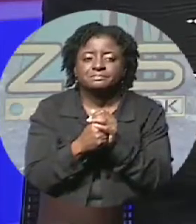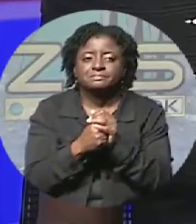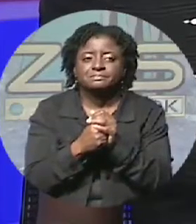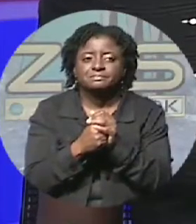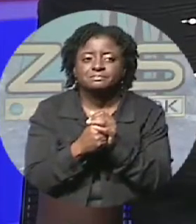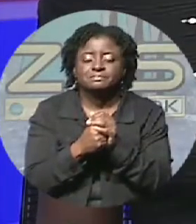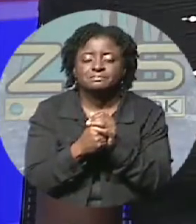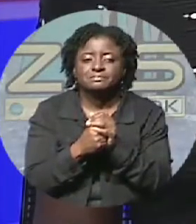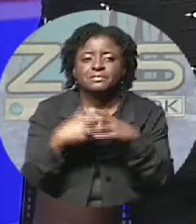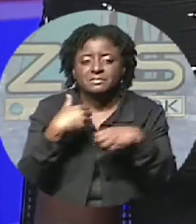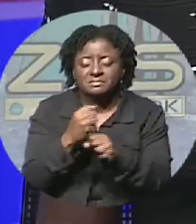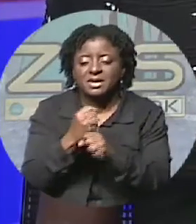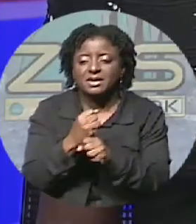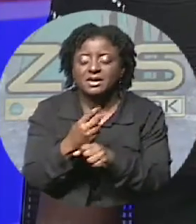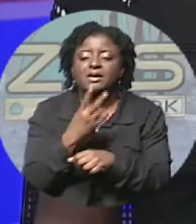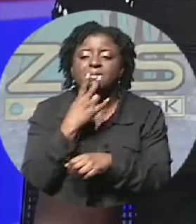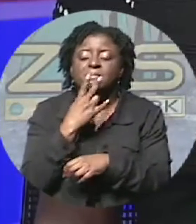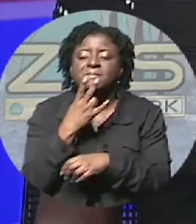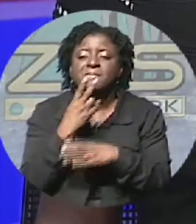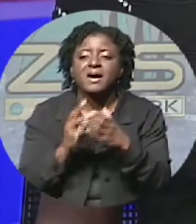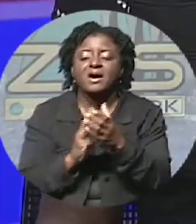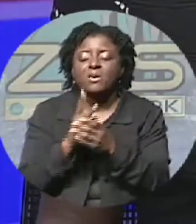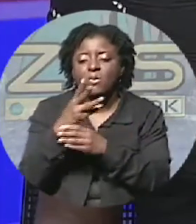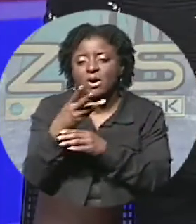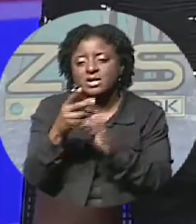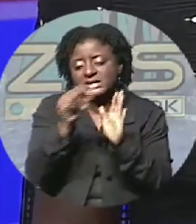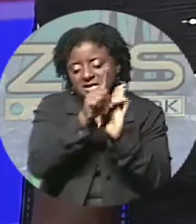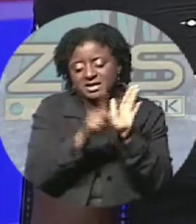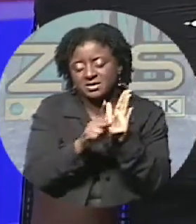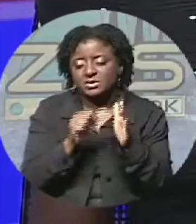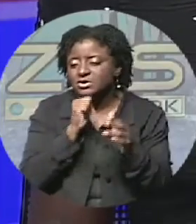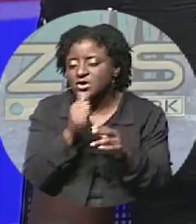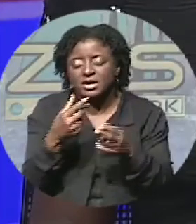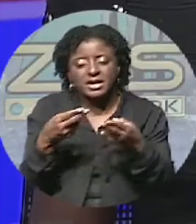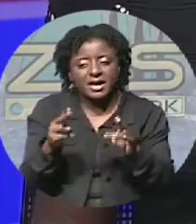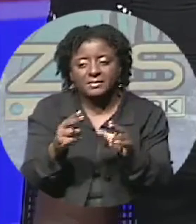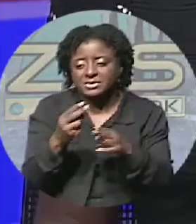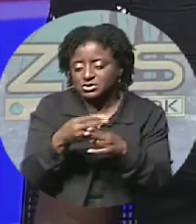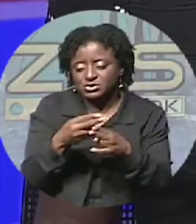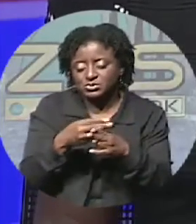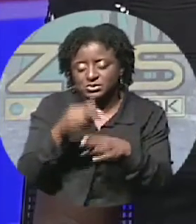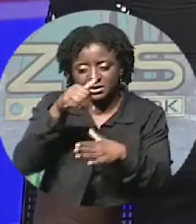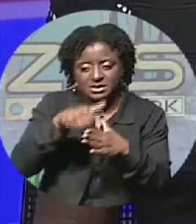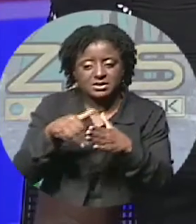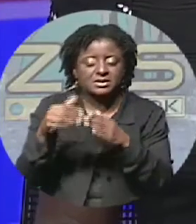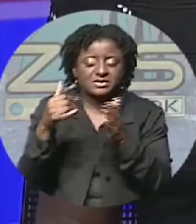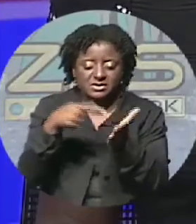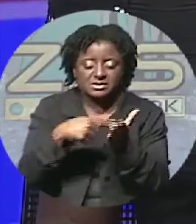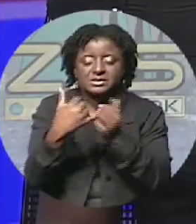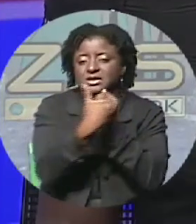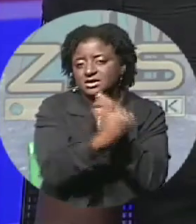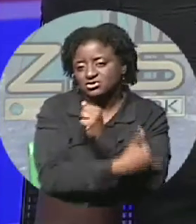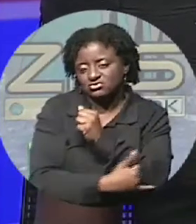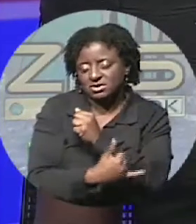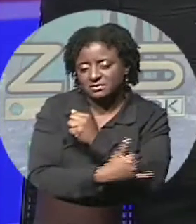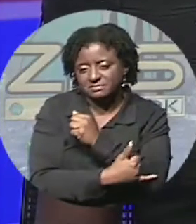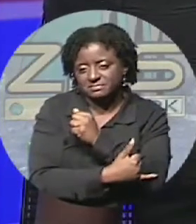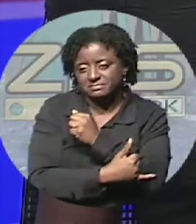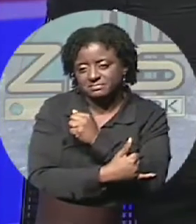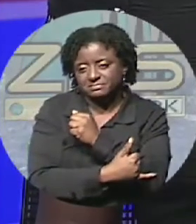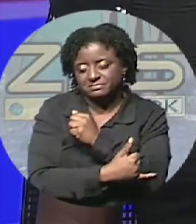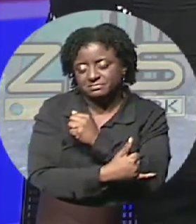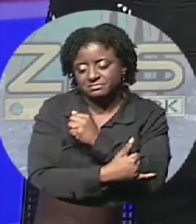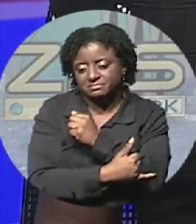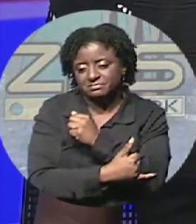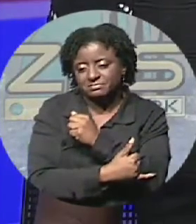Legalizing marijuana is not something that will materialize anytime soon in this country. Jamaican officials, on the anniversary of Bob Marley's birthday on